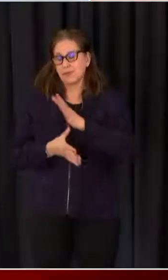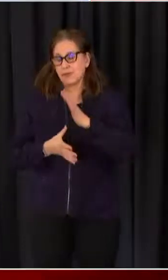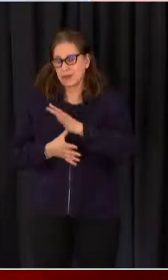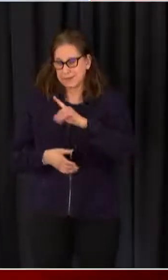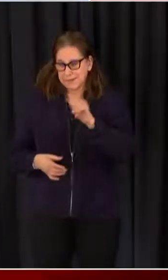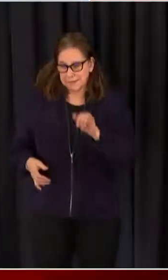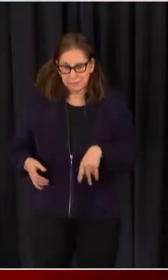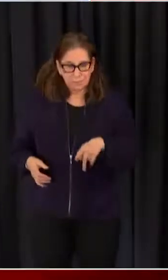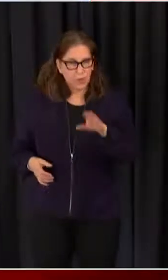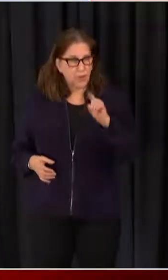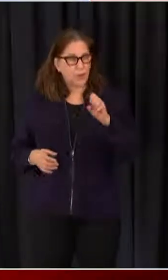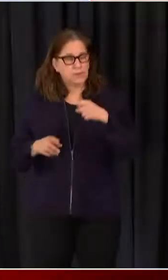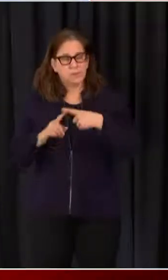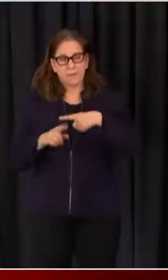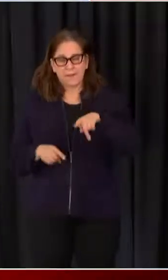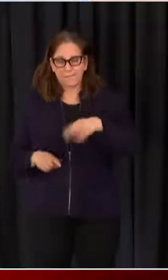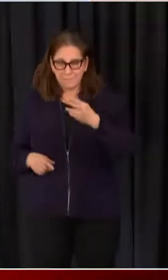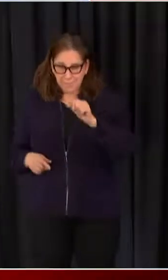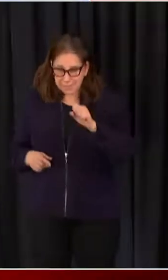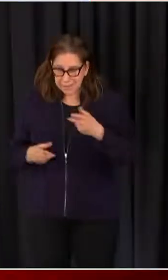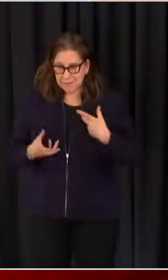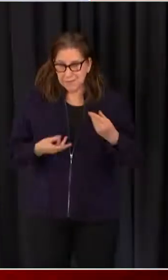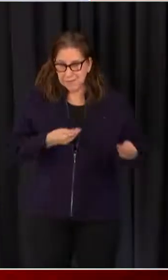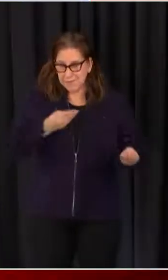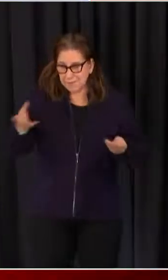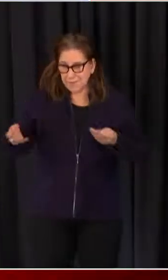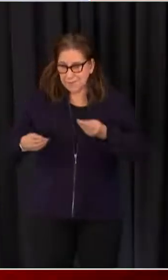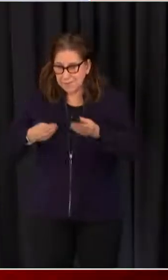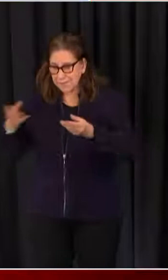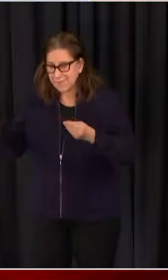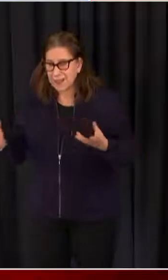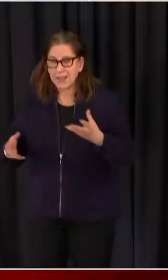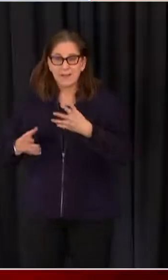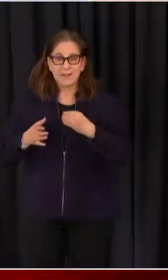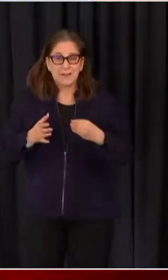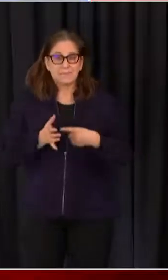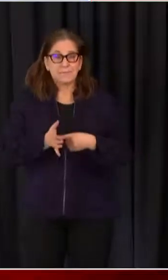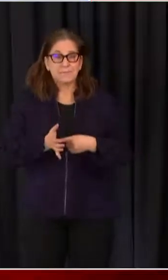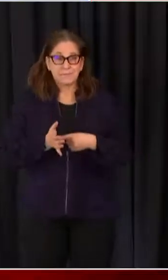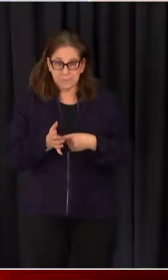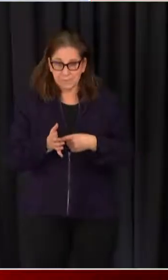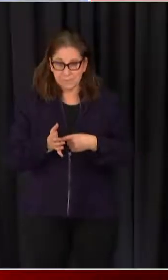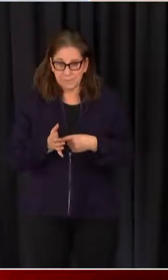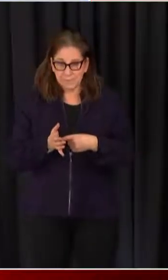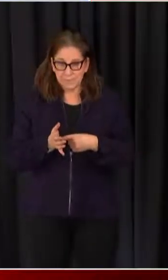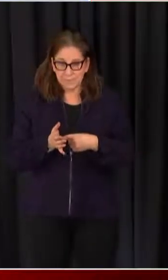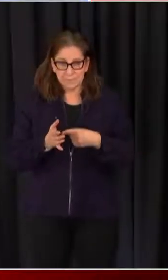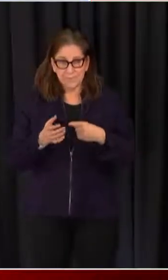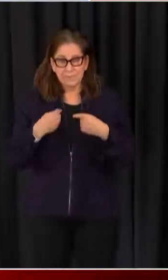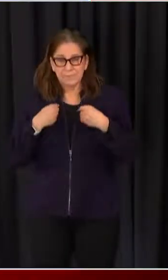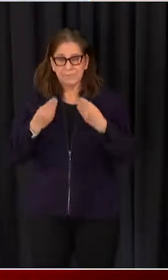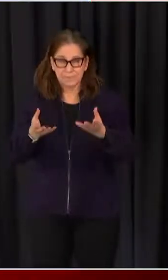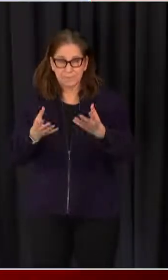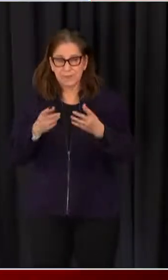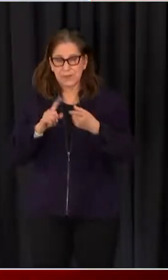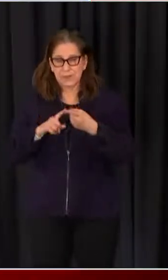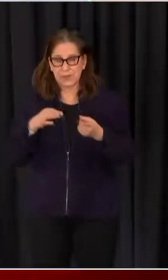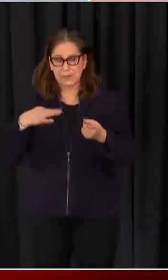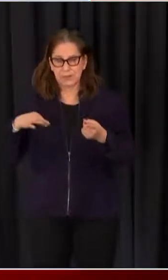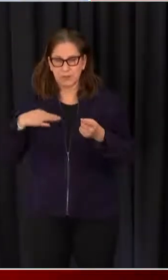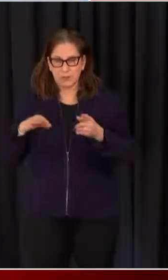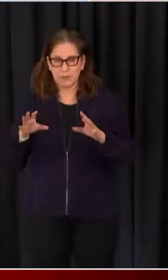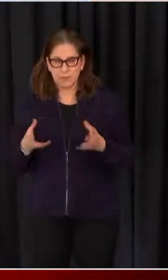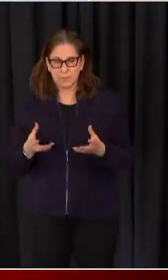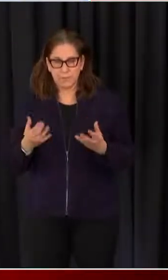allocation and the demand for the vaccine by already eligible groups. So I think we've covered very extensively that the